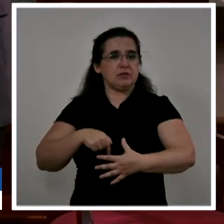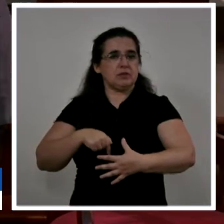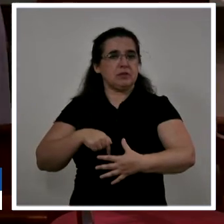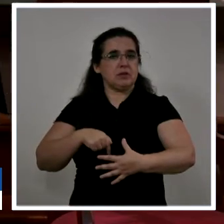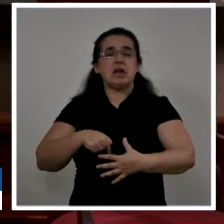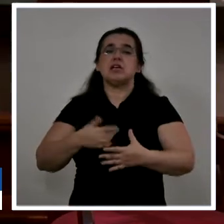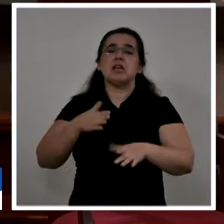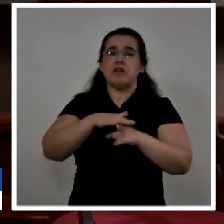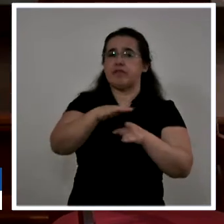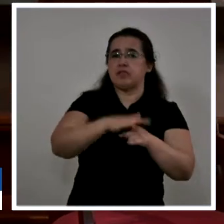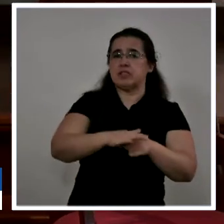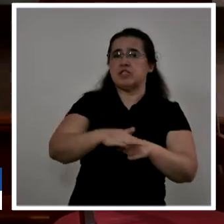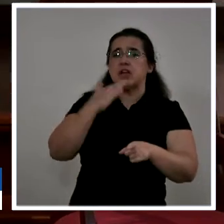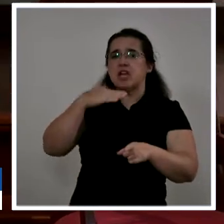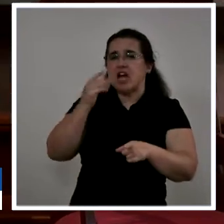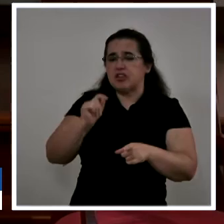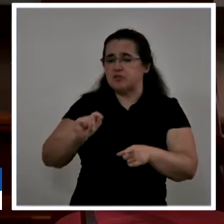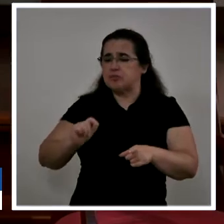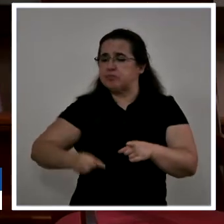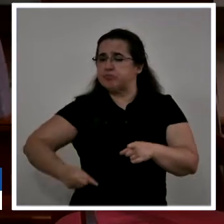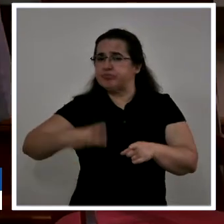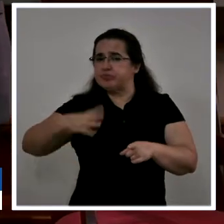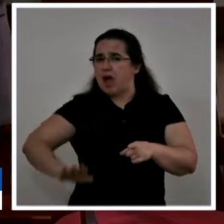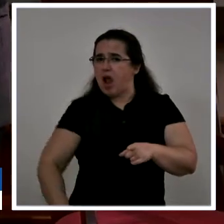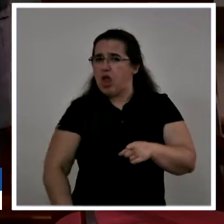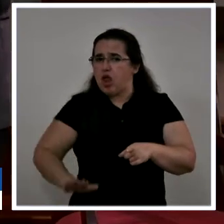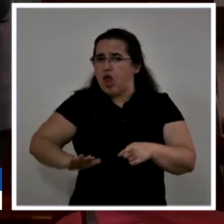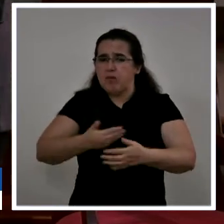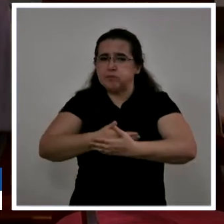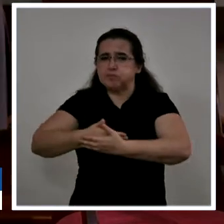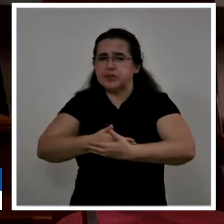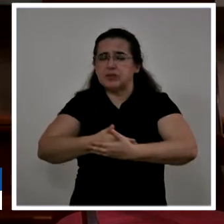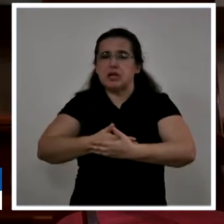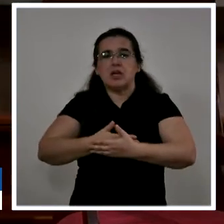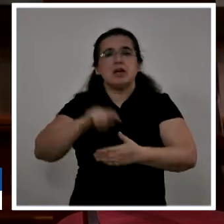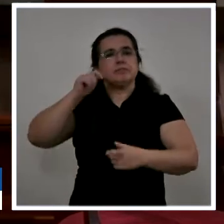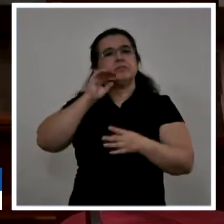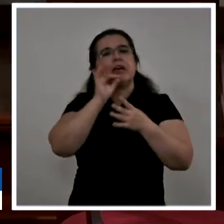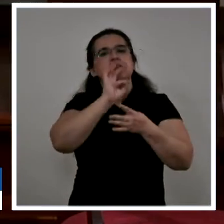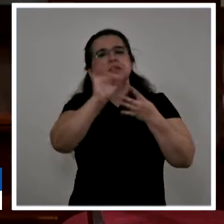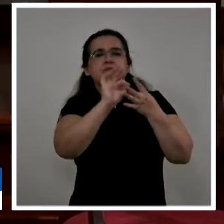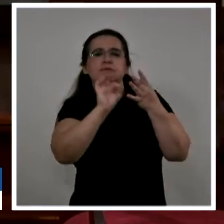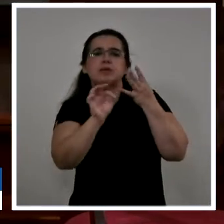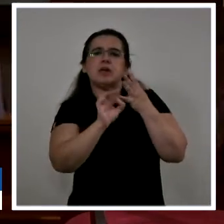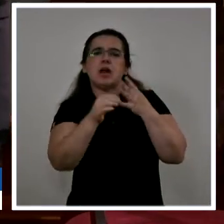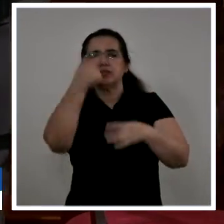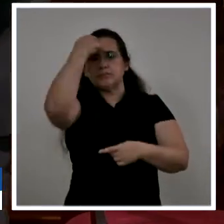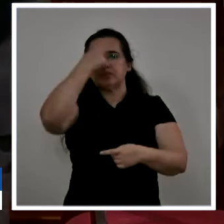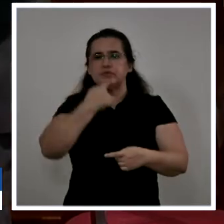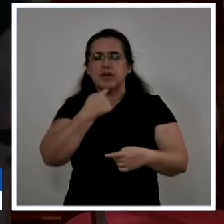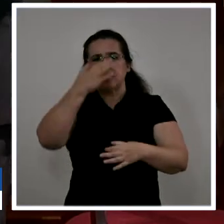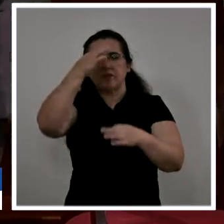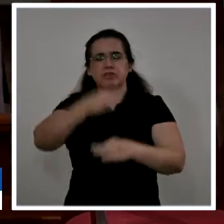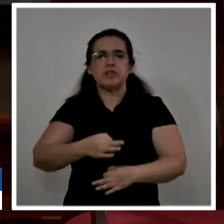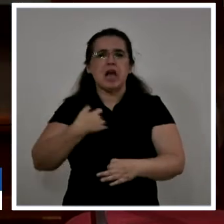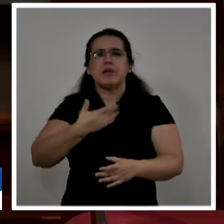primeiros anos da vida, that affect our characters, que impactam o nosso caráter, that affects how we act later in life, como é que nós agimos mais